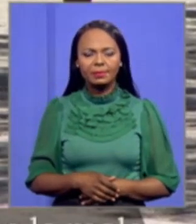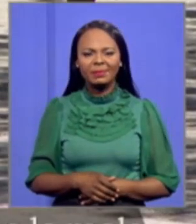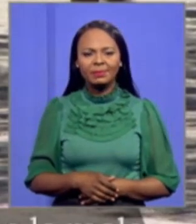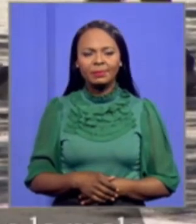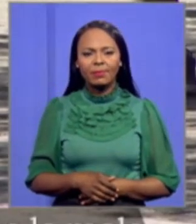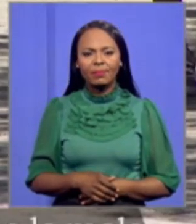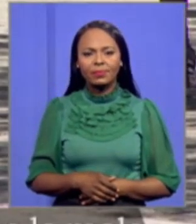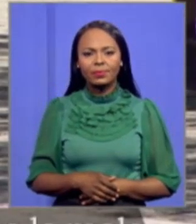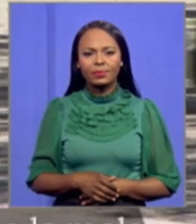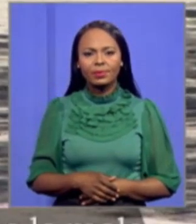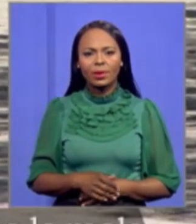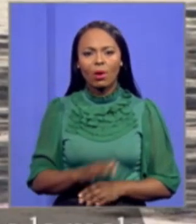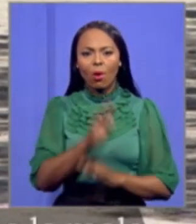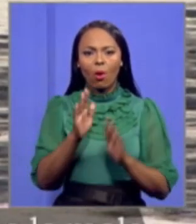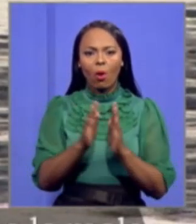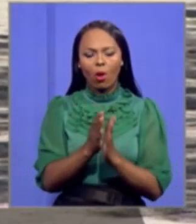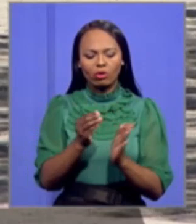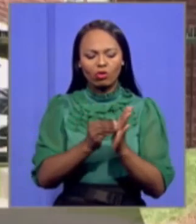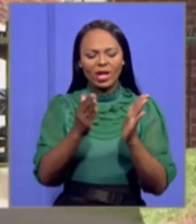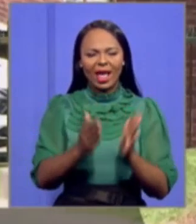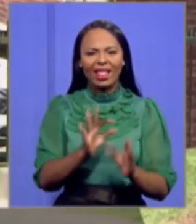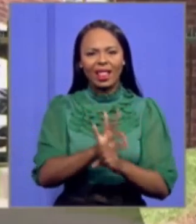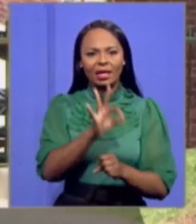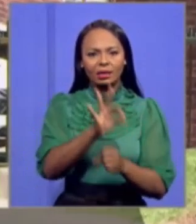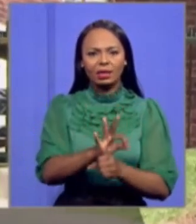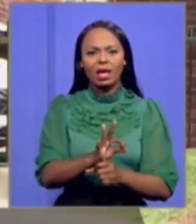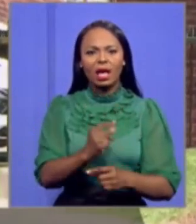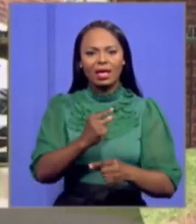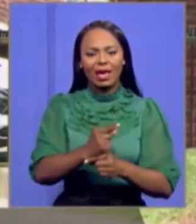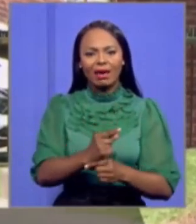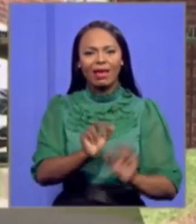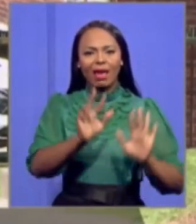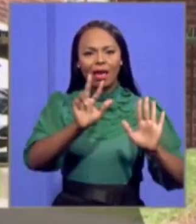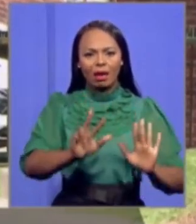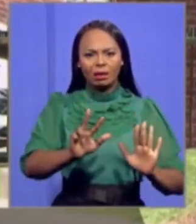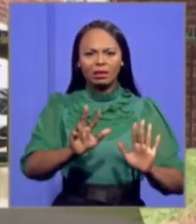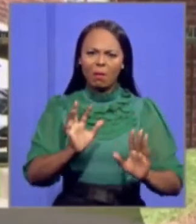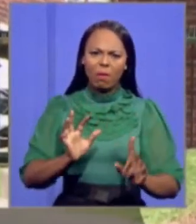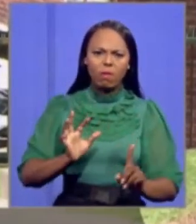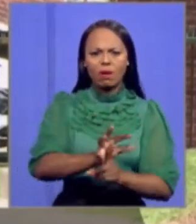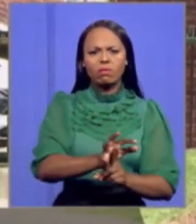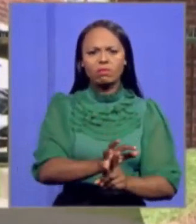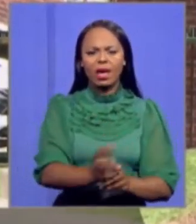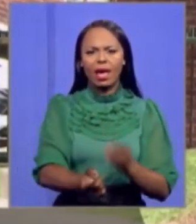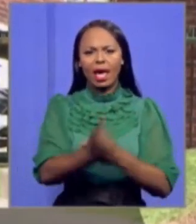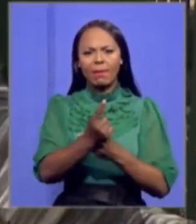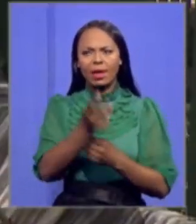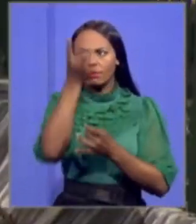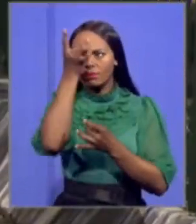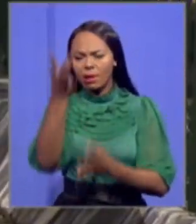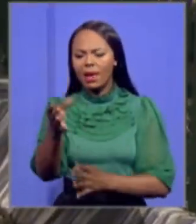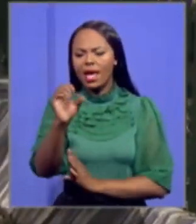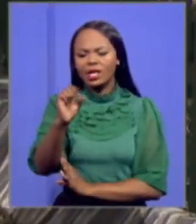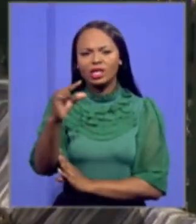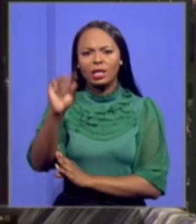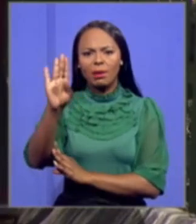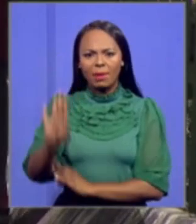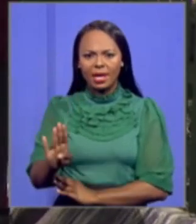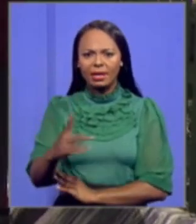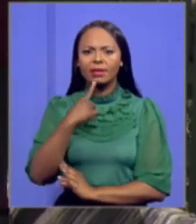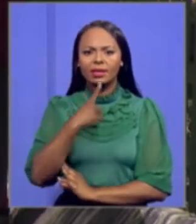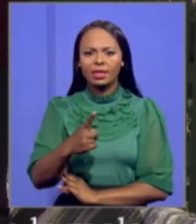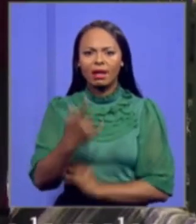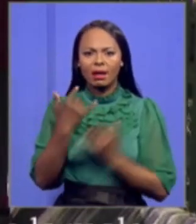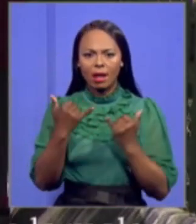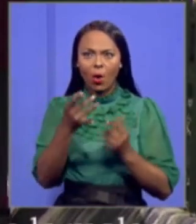Barutwana ba le 13 ba mophato wa borobedi ba baneng ba tlhasetswe ba itsisitse SGB gore ba boleletse gore ba seke ba umaka sepe